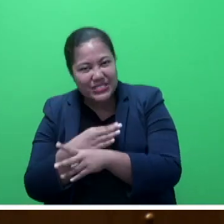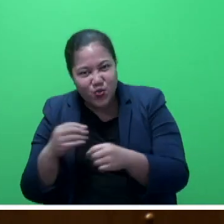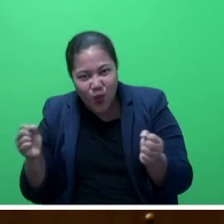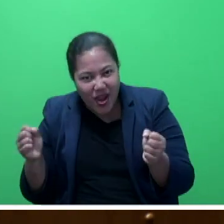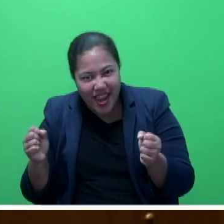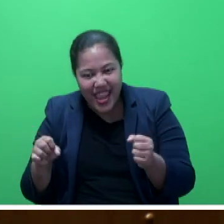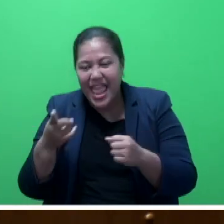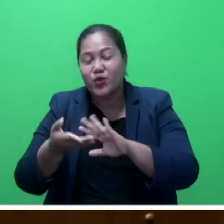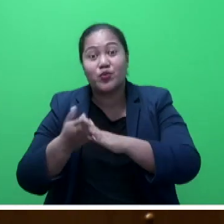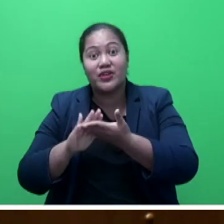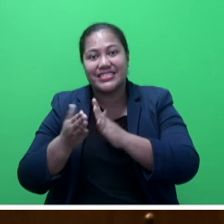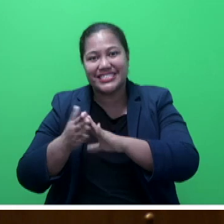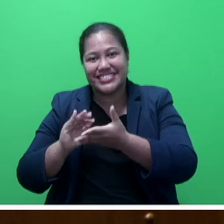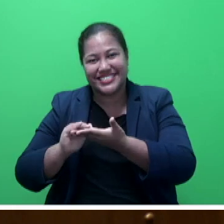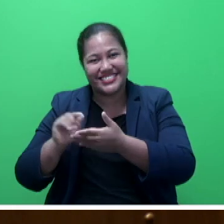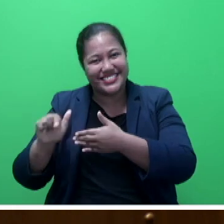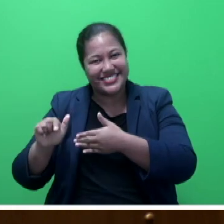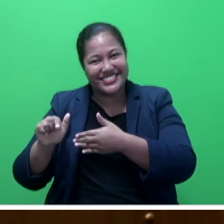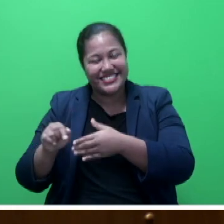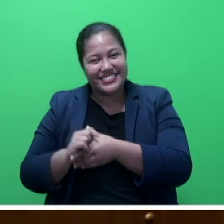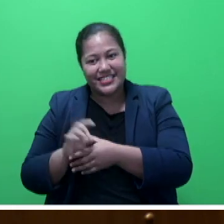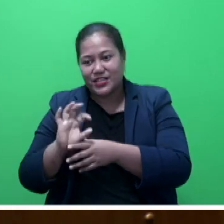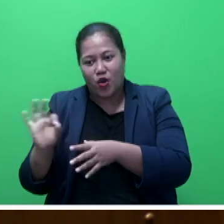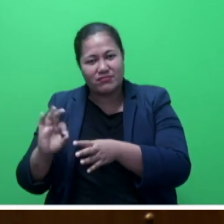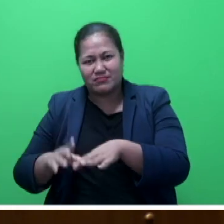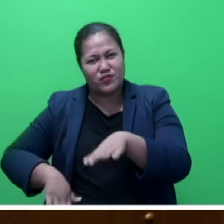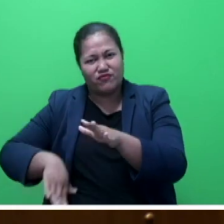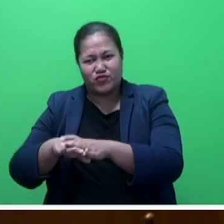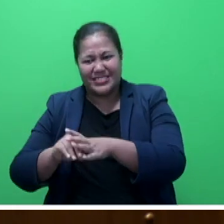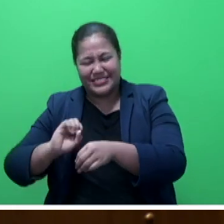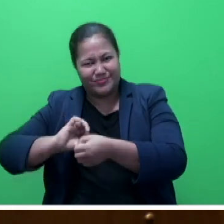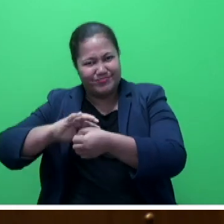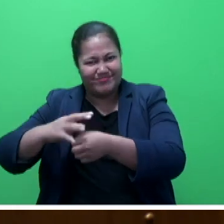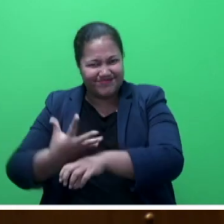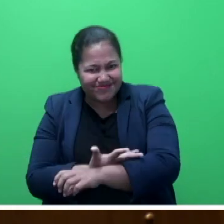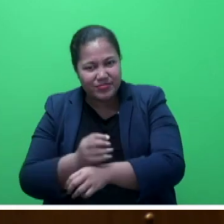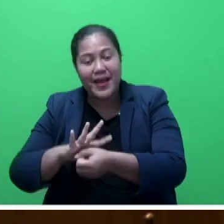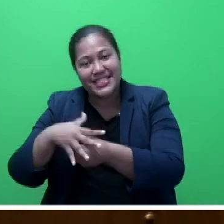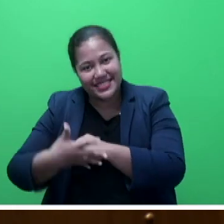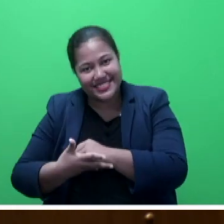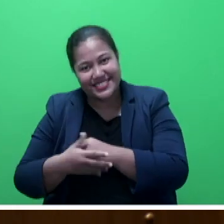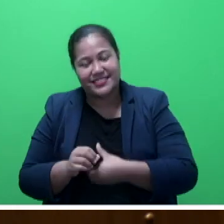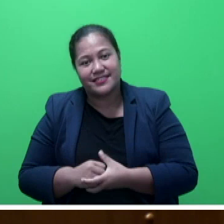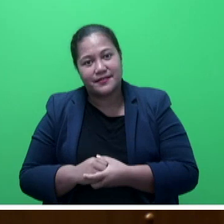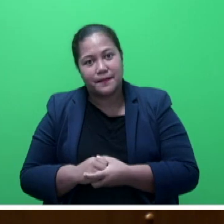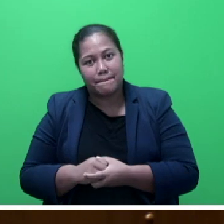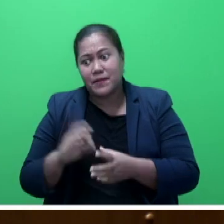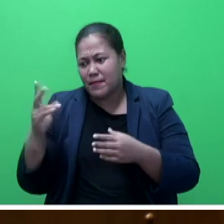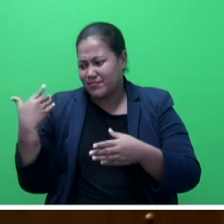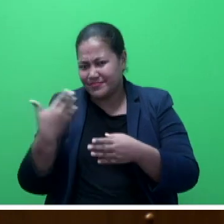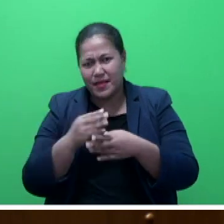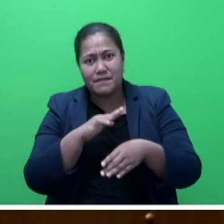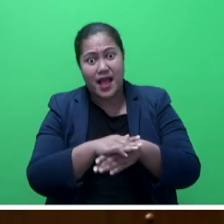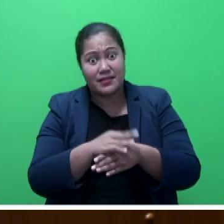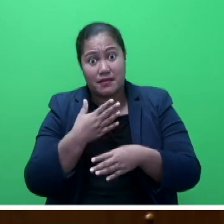in communities that were not wholly consumed by sickness. Months into this national effort, my